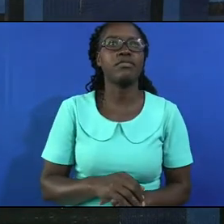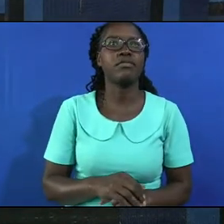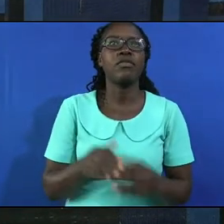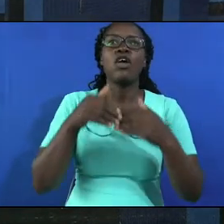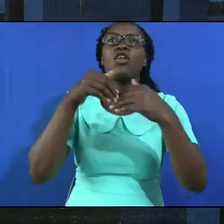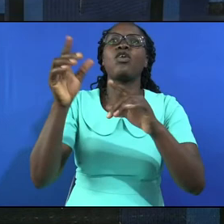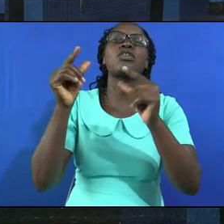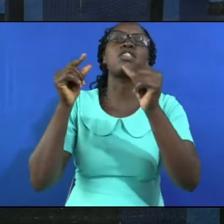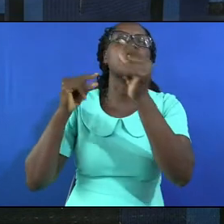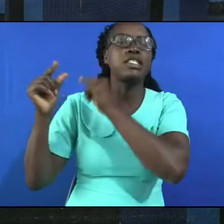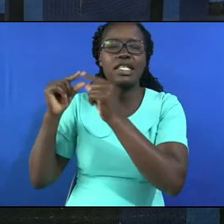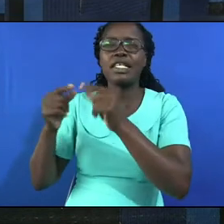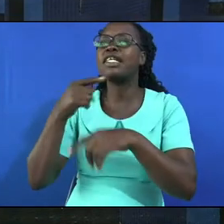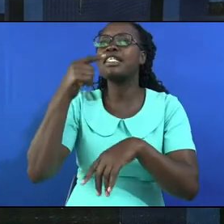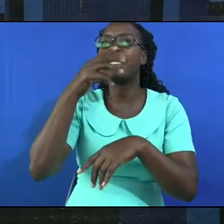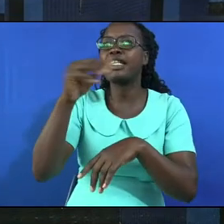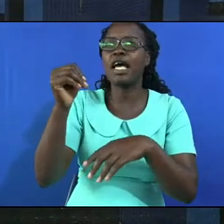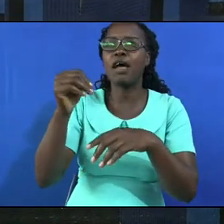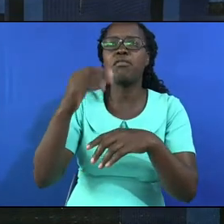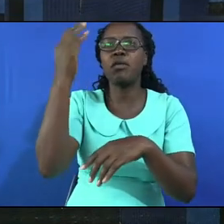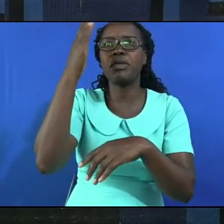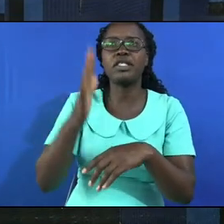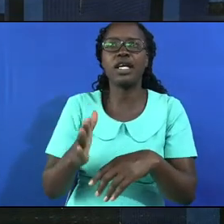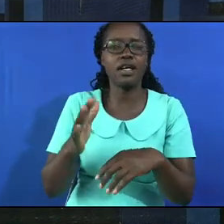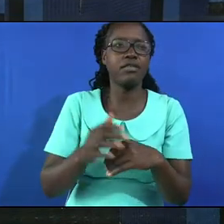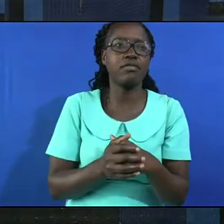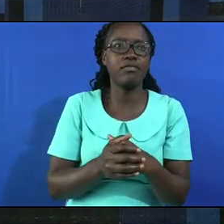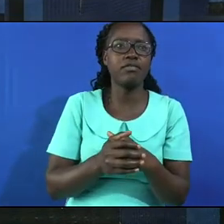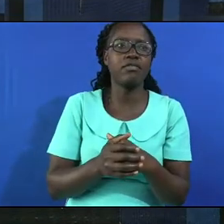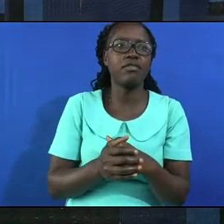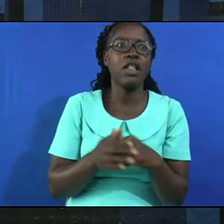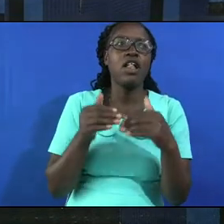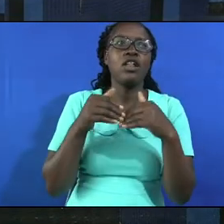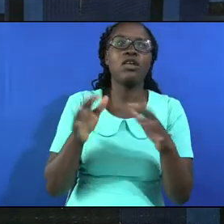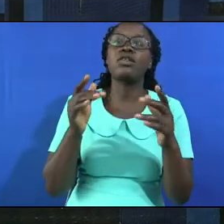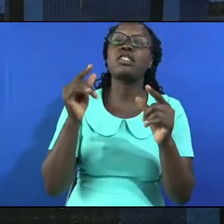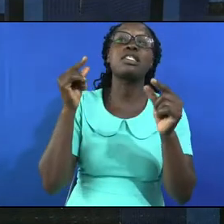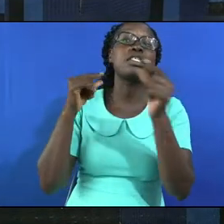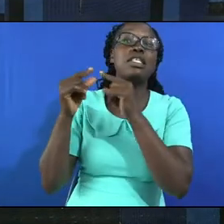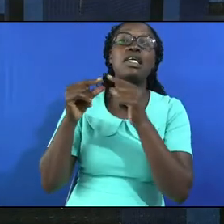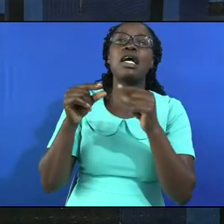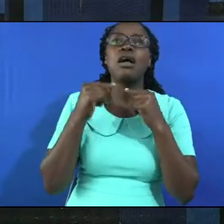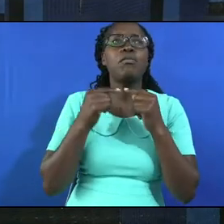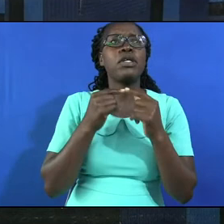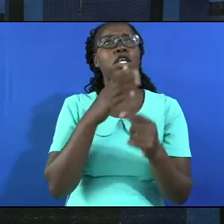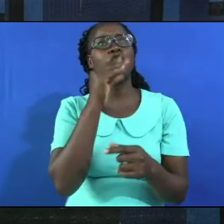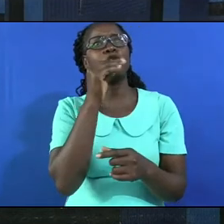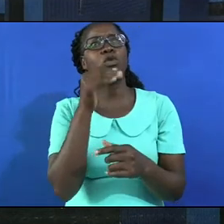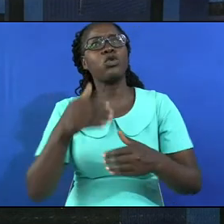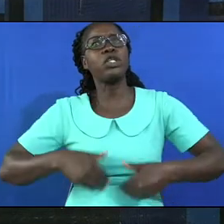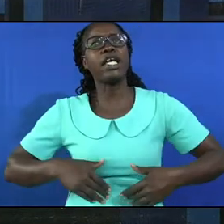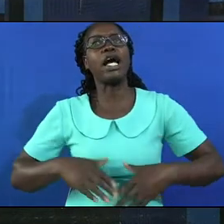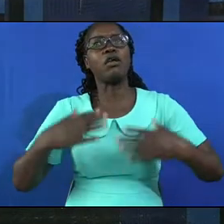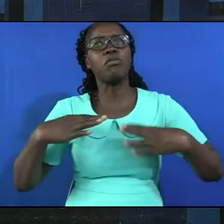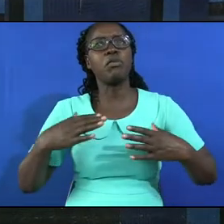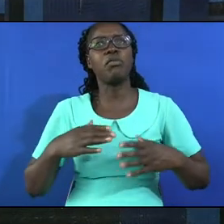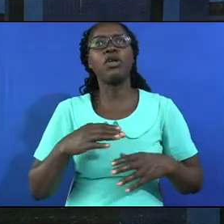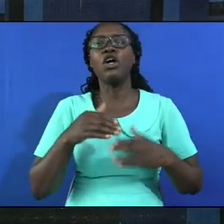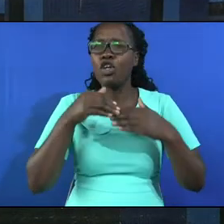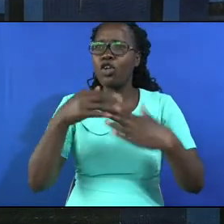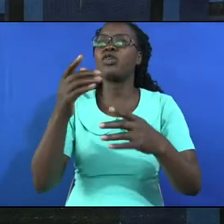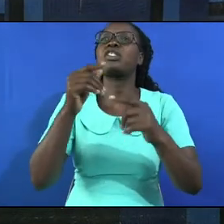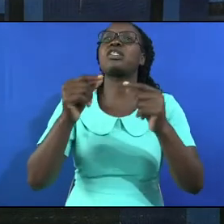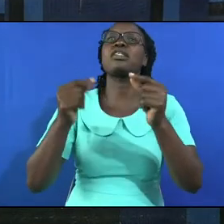Lost generation. Tell them, preacher. Lost generation. Pastor, you really spoke to the young people.